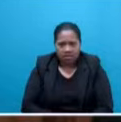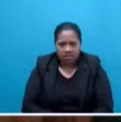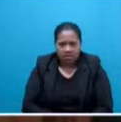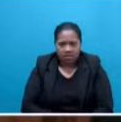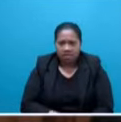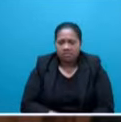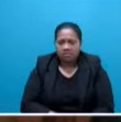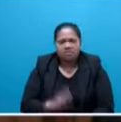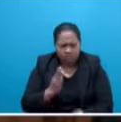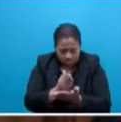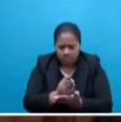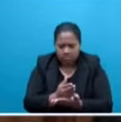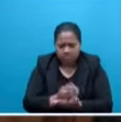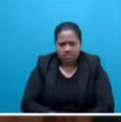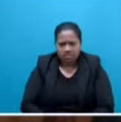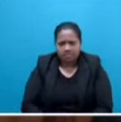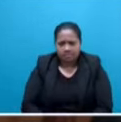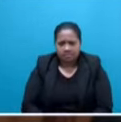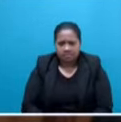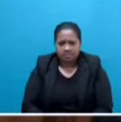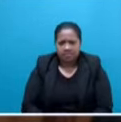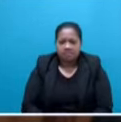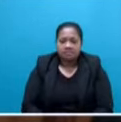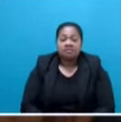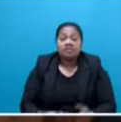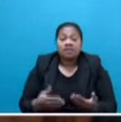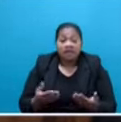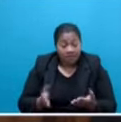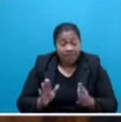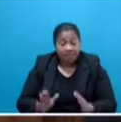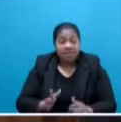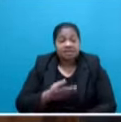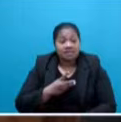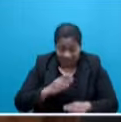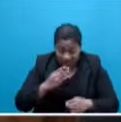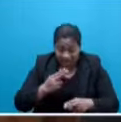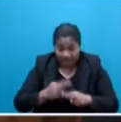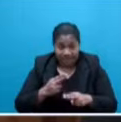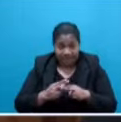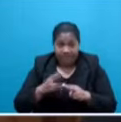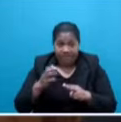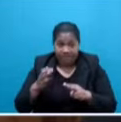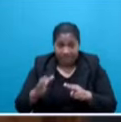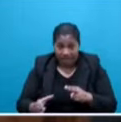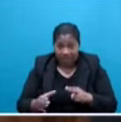Preach it. It is that the demand of the farmers are high.